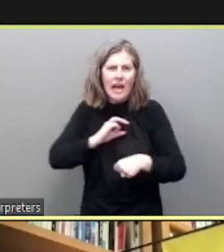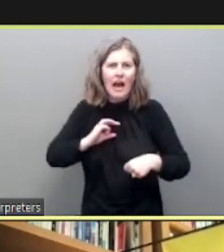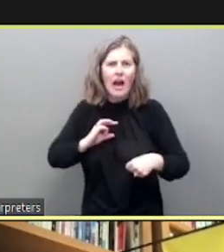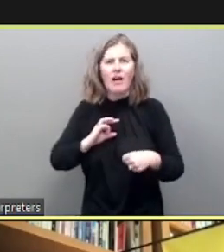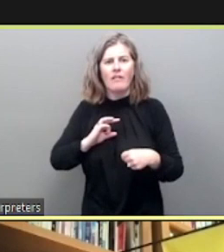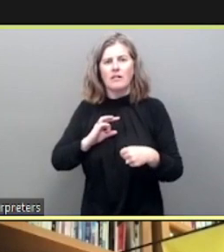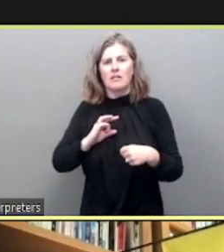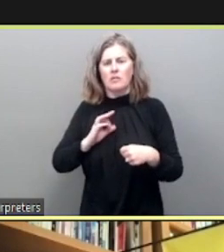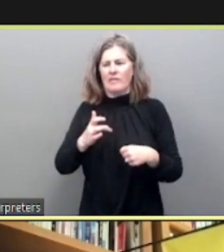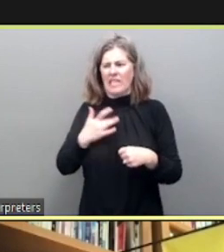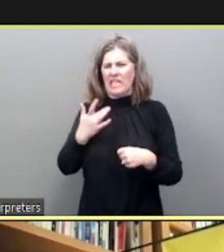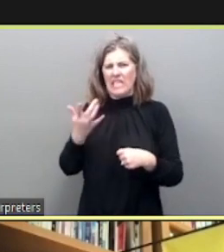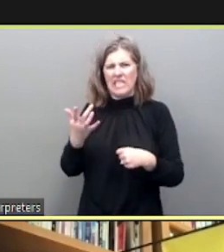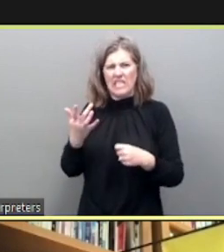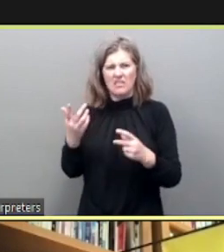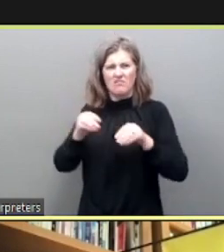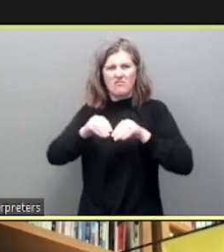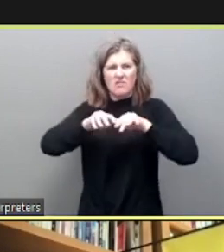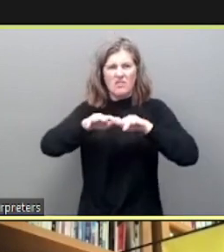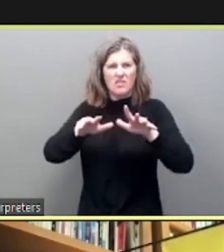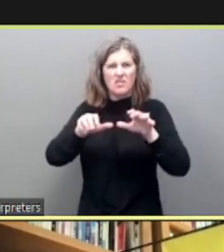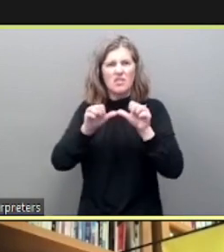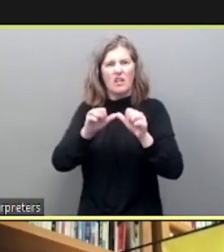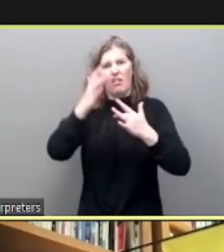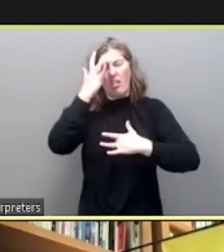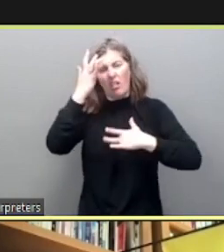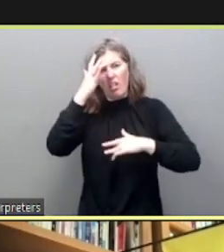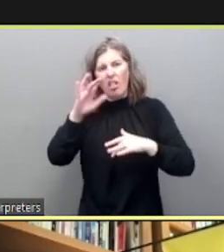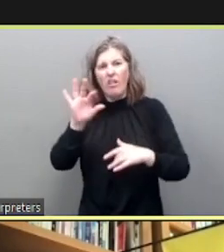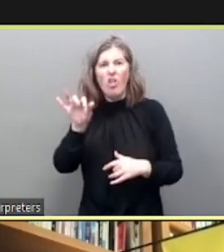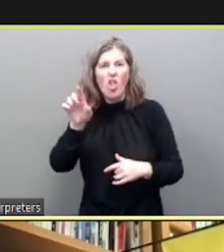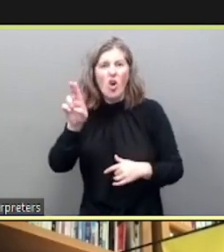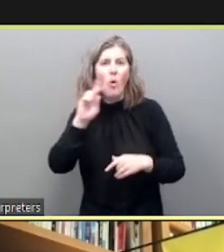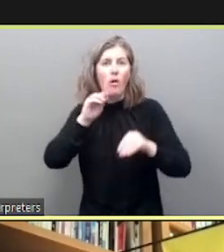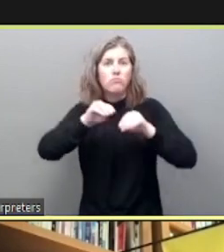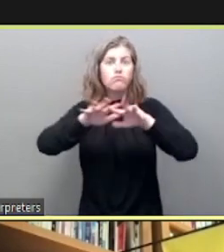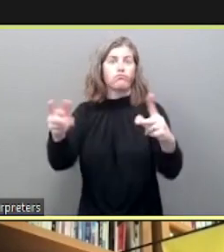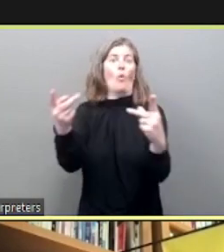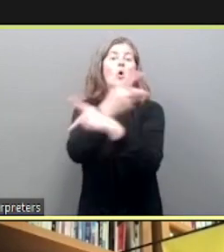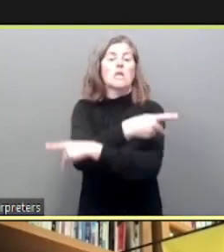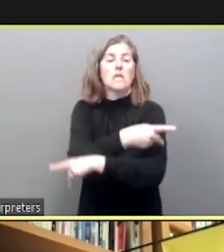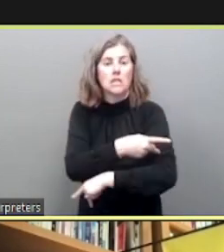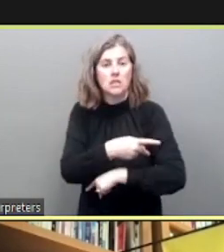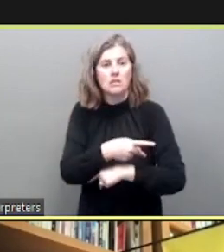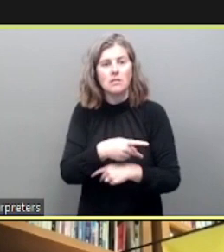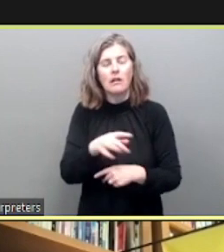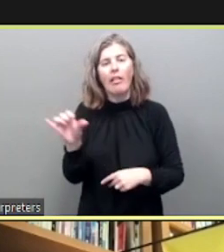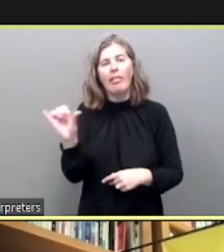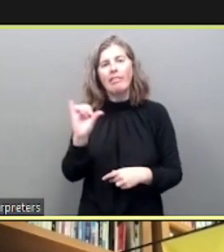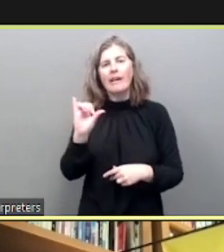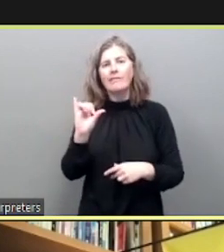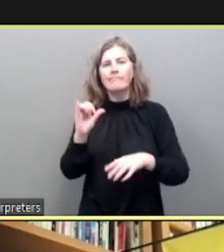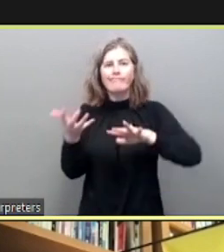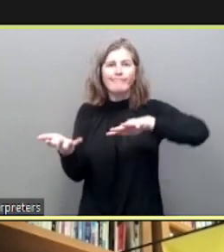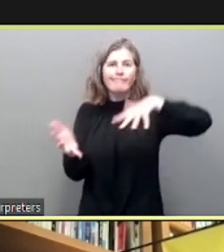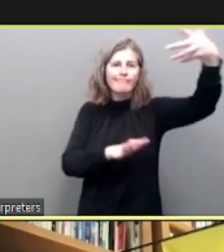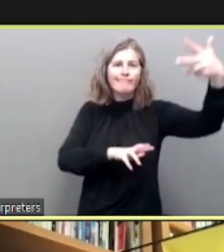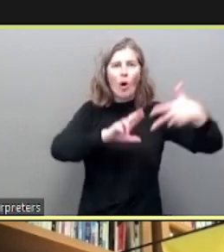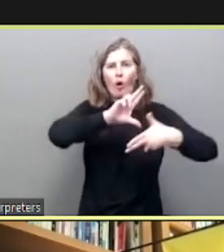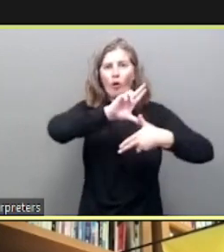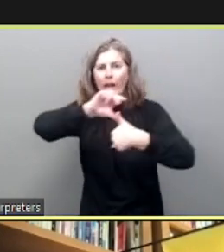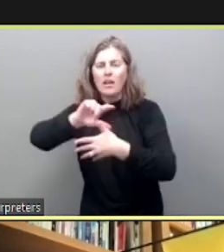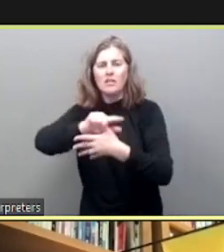pervasive, like pandemic, influenza, or catastrophic, like a natural disaster. I mean,